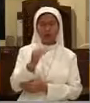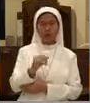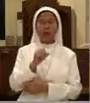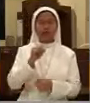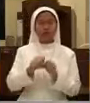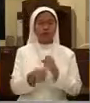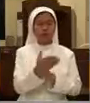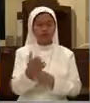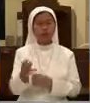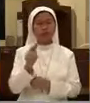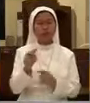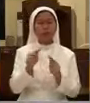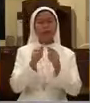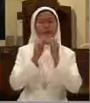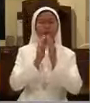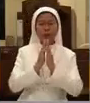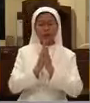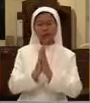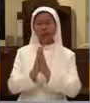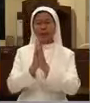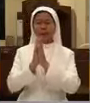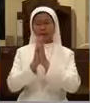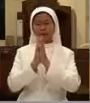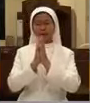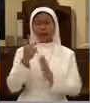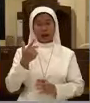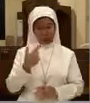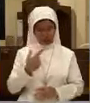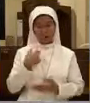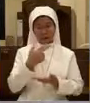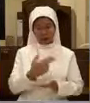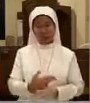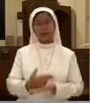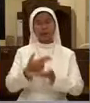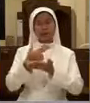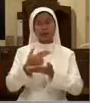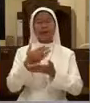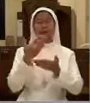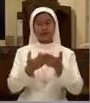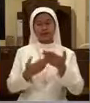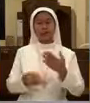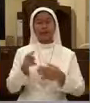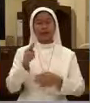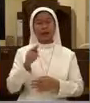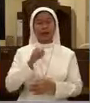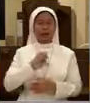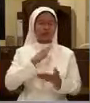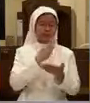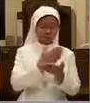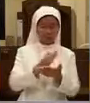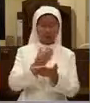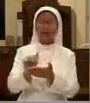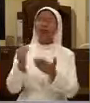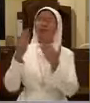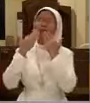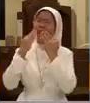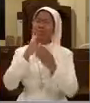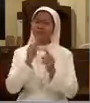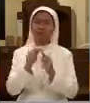pray. If there are helpful elements in the points that I will share, thanks be to